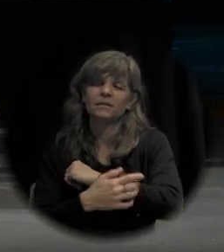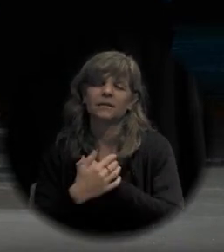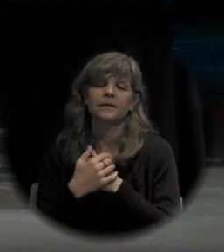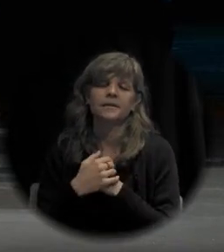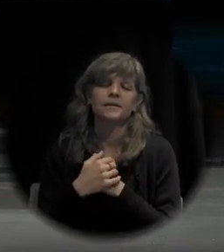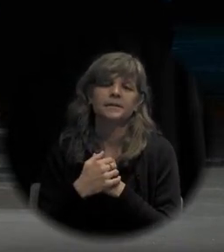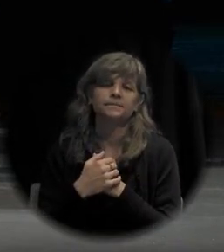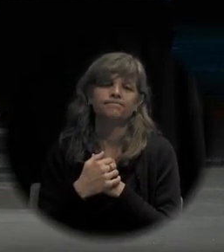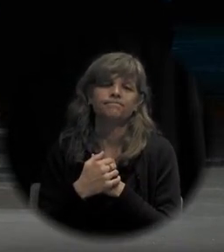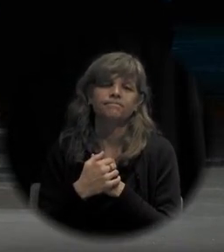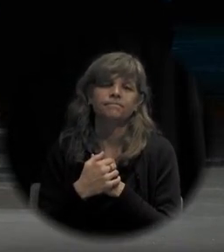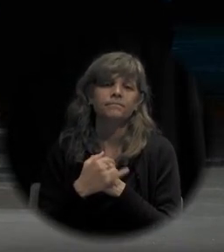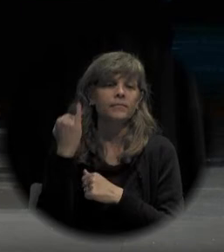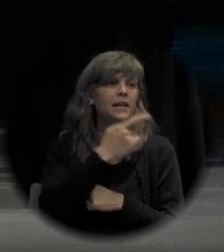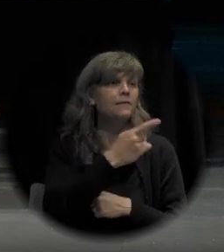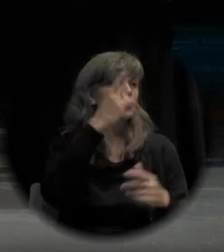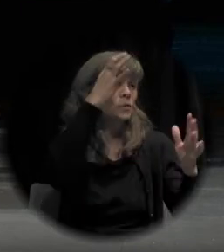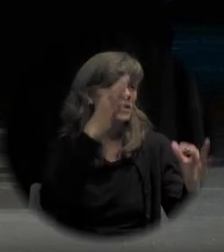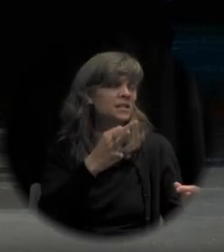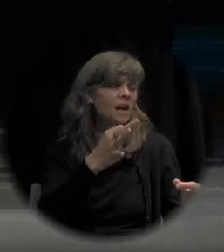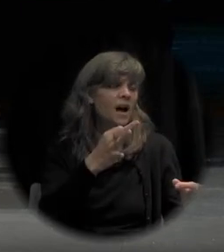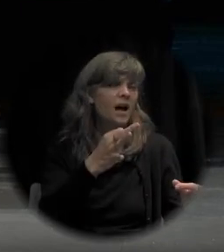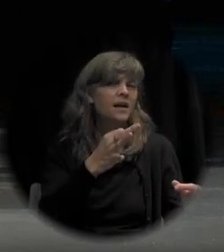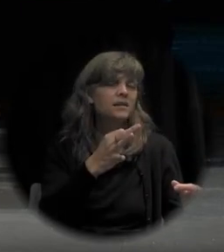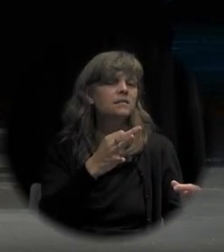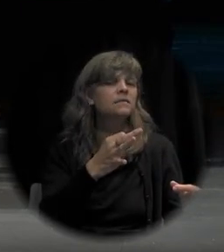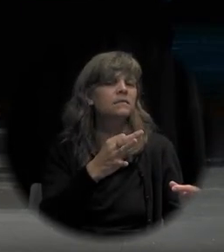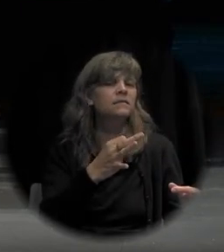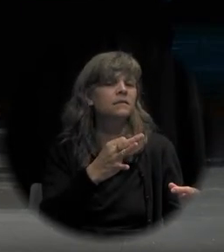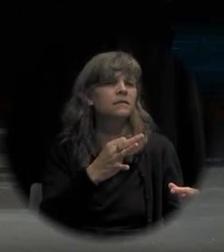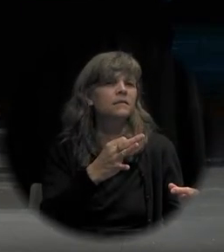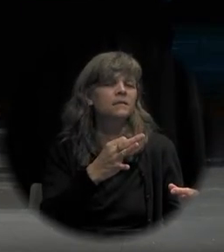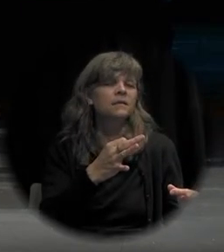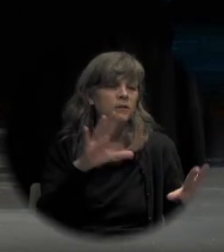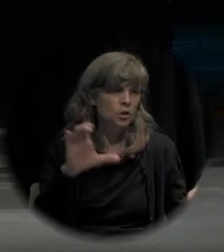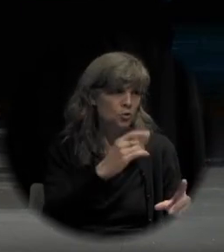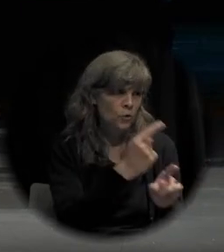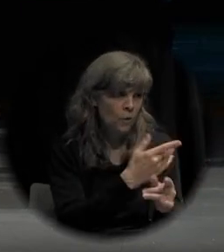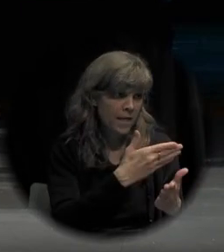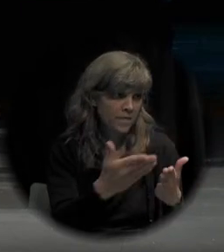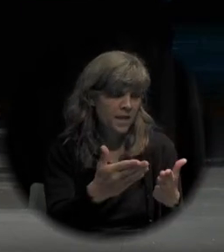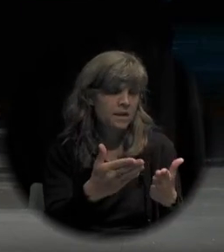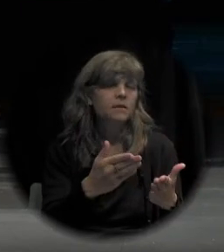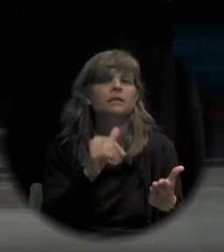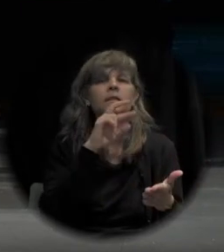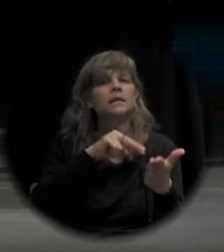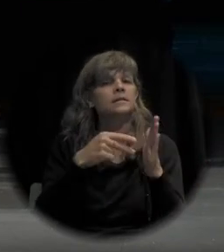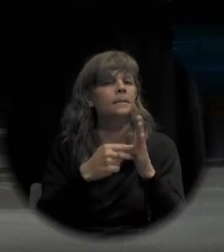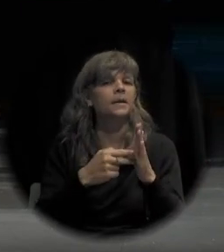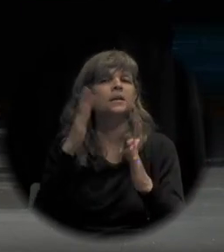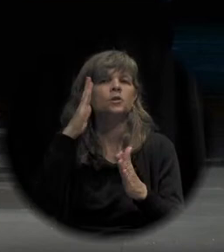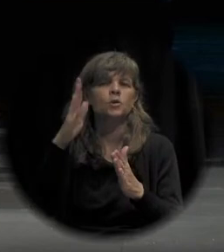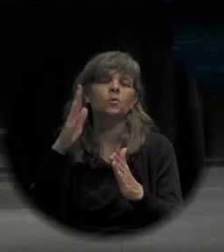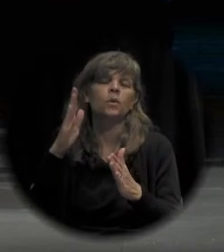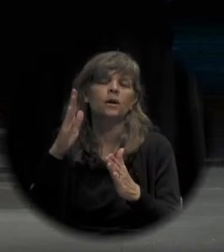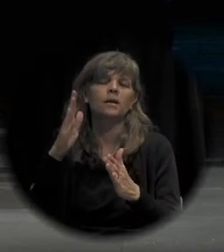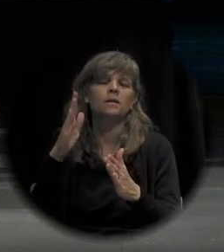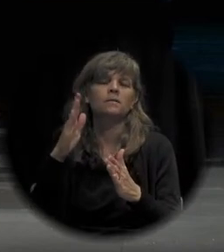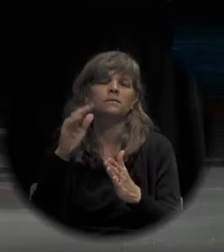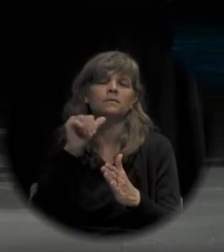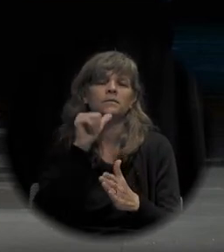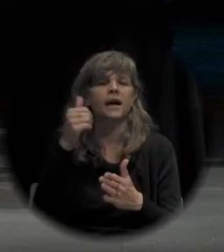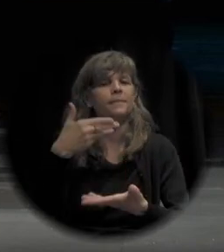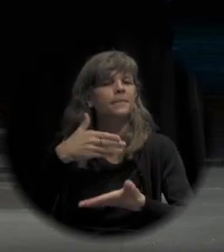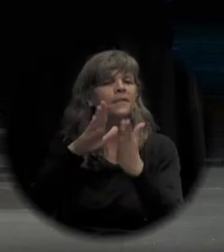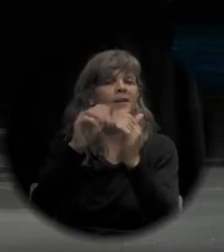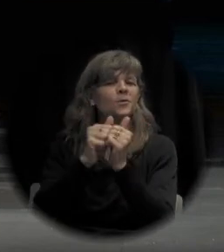won't face that pressure again to do it. But he's already made the decision and he sticks to it.